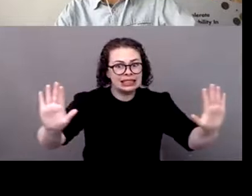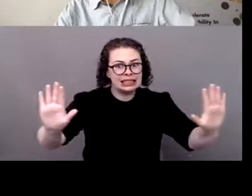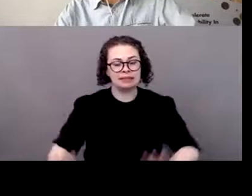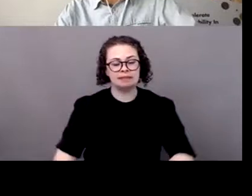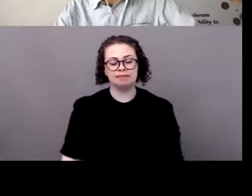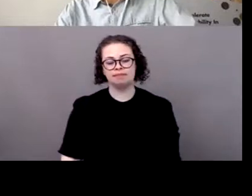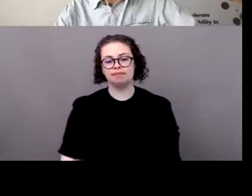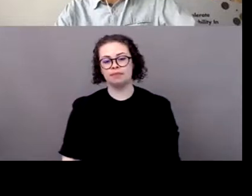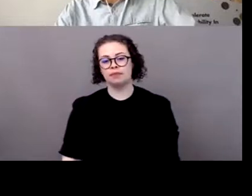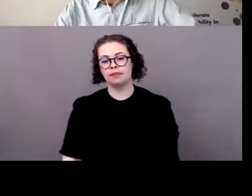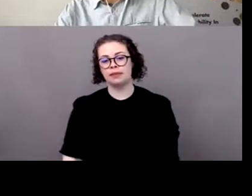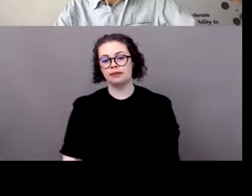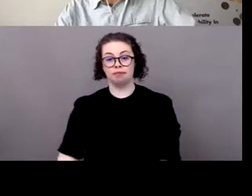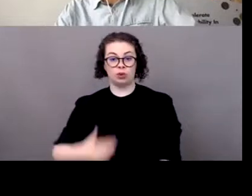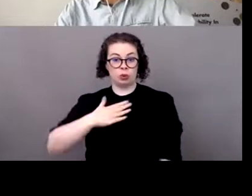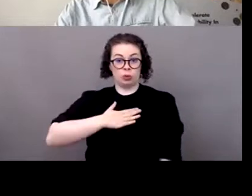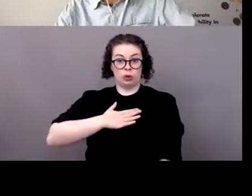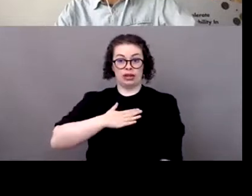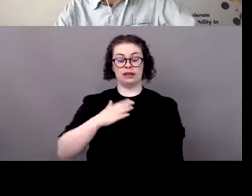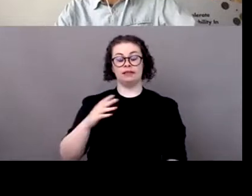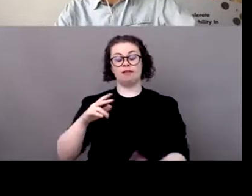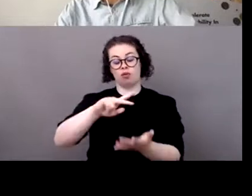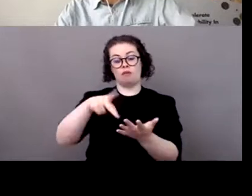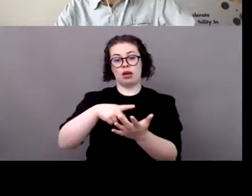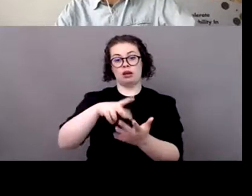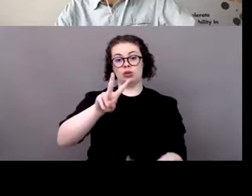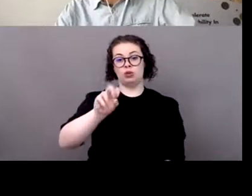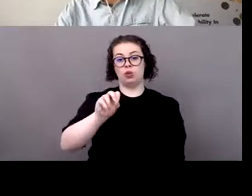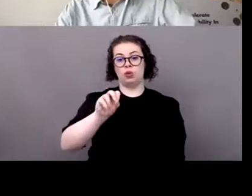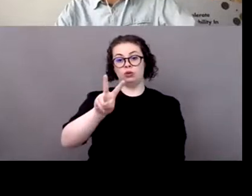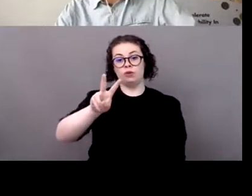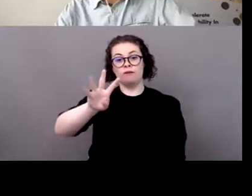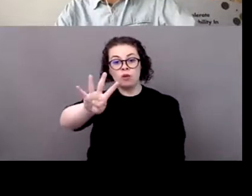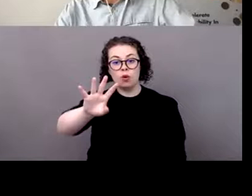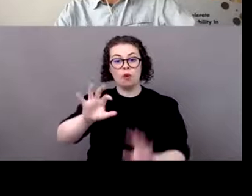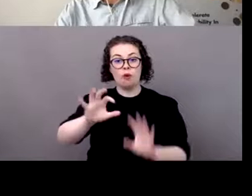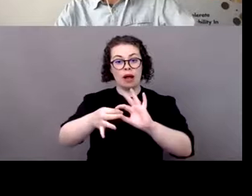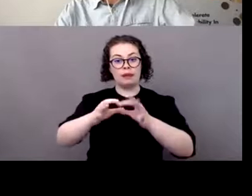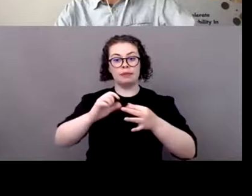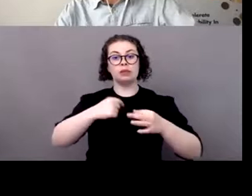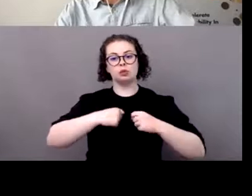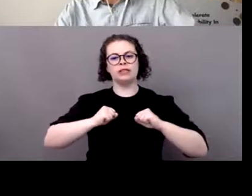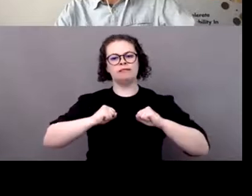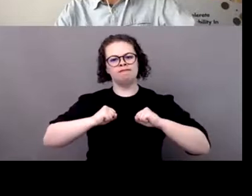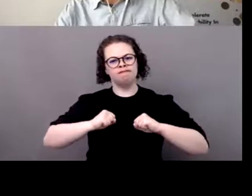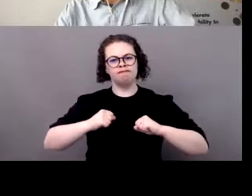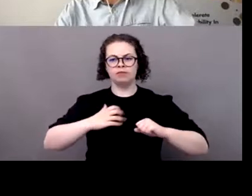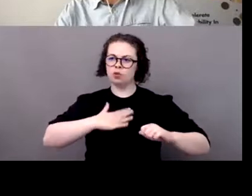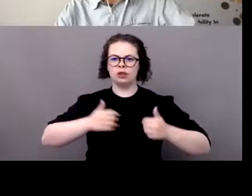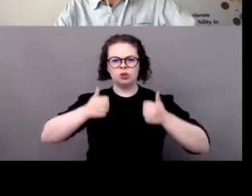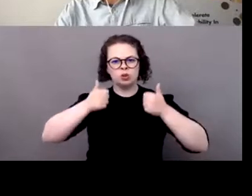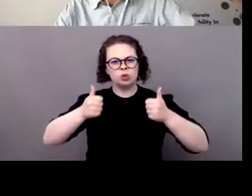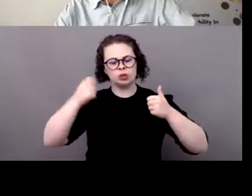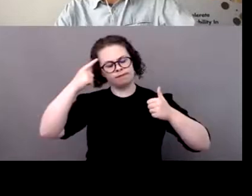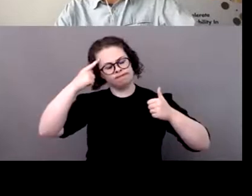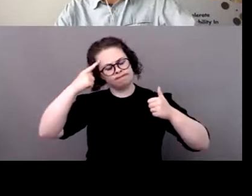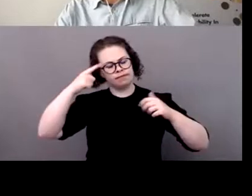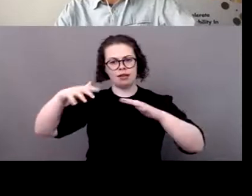We made a commitment to have a positive contribution on climate in March.